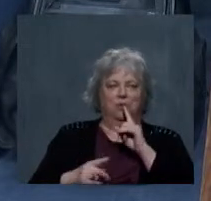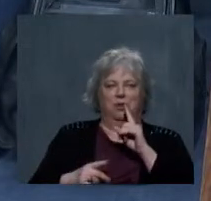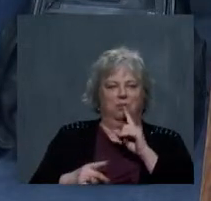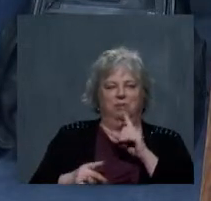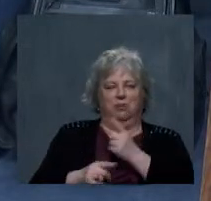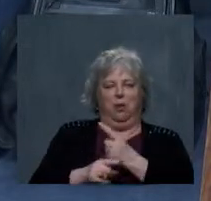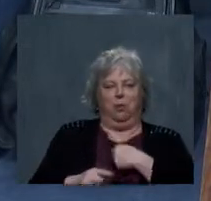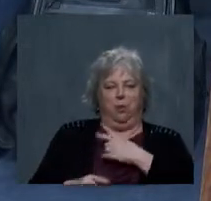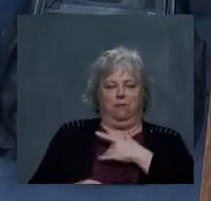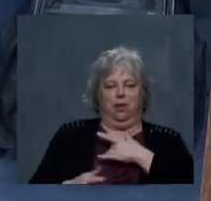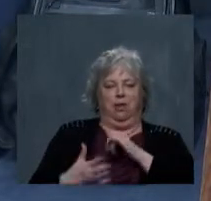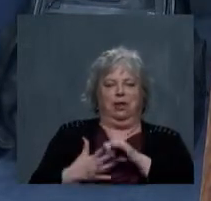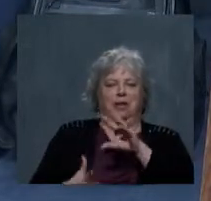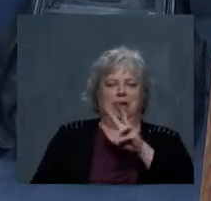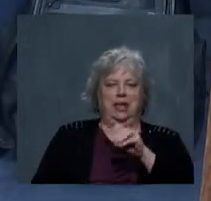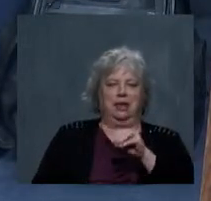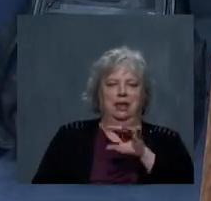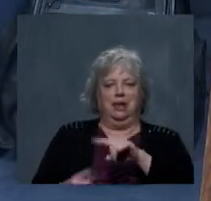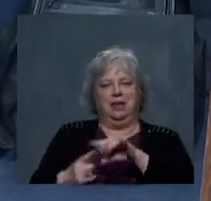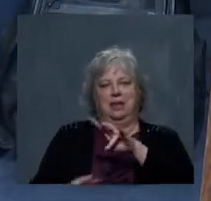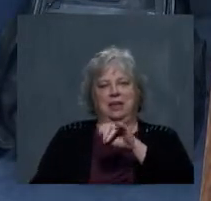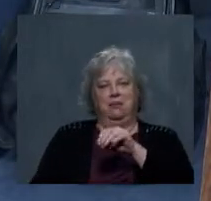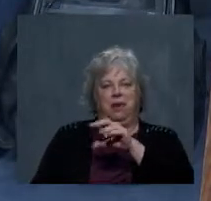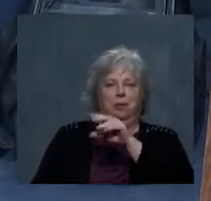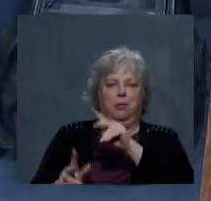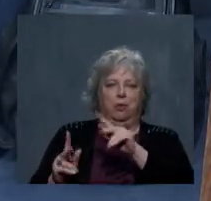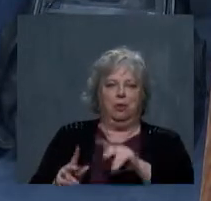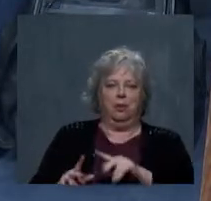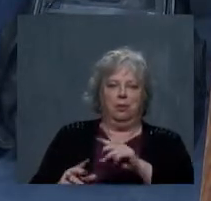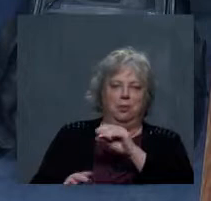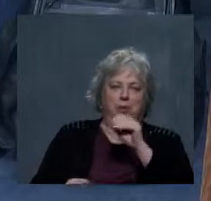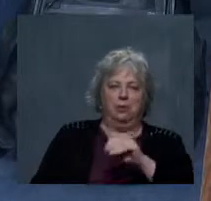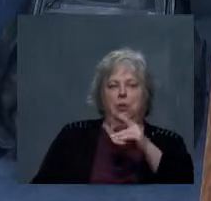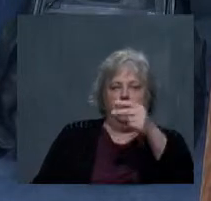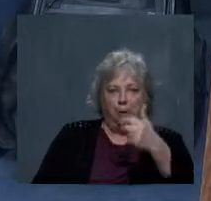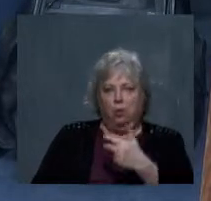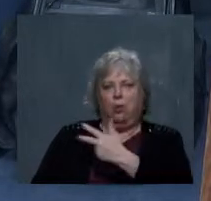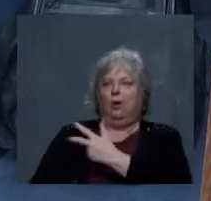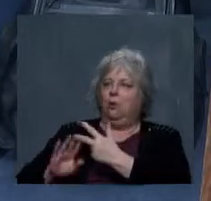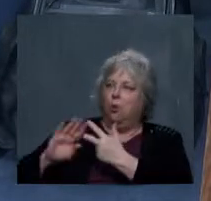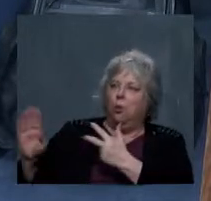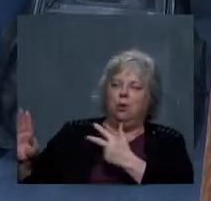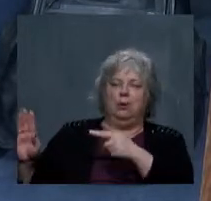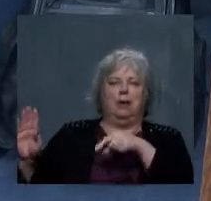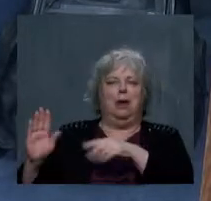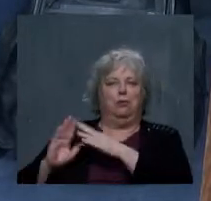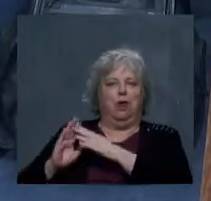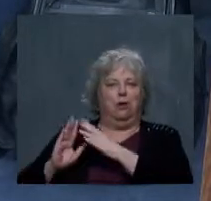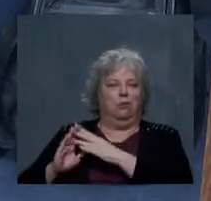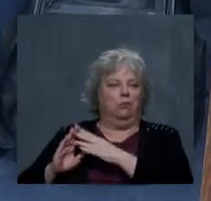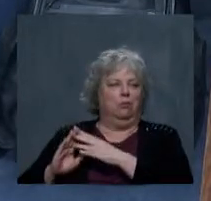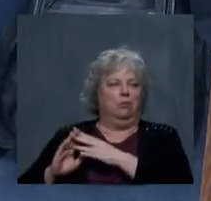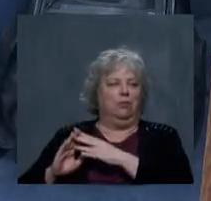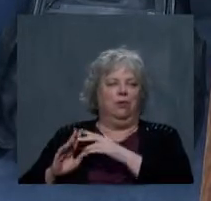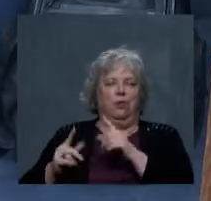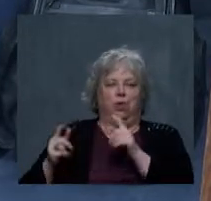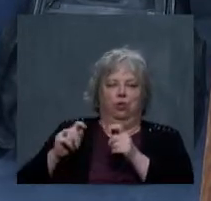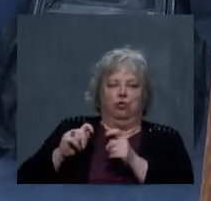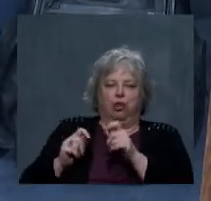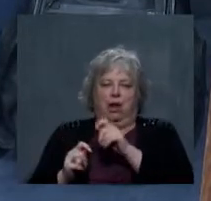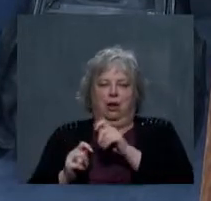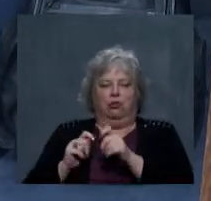to 70% are probably gonna come towards the town. So when you change